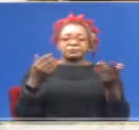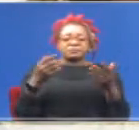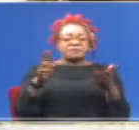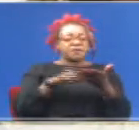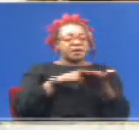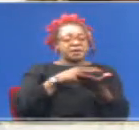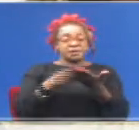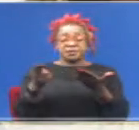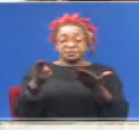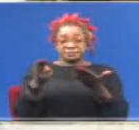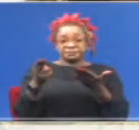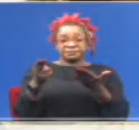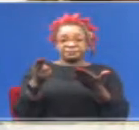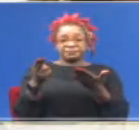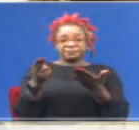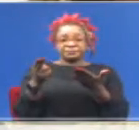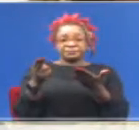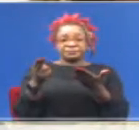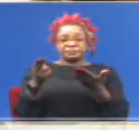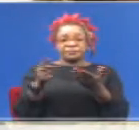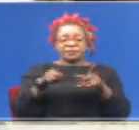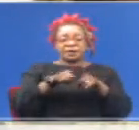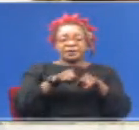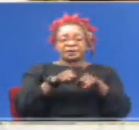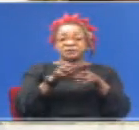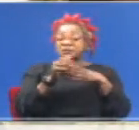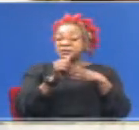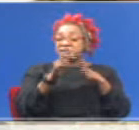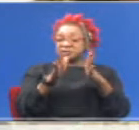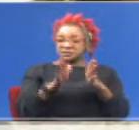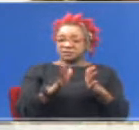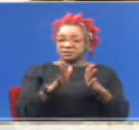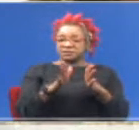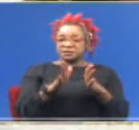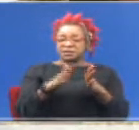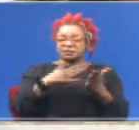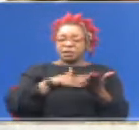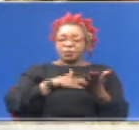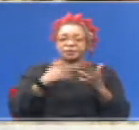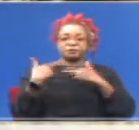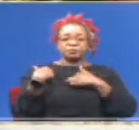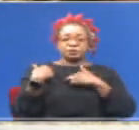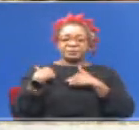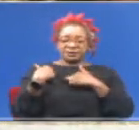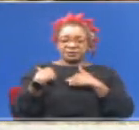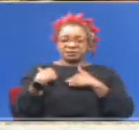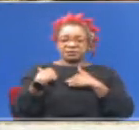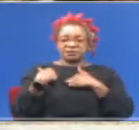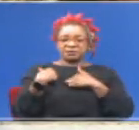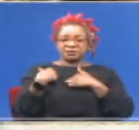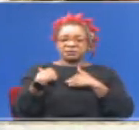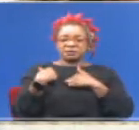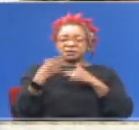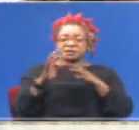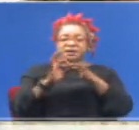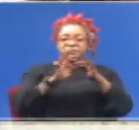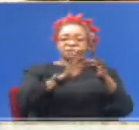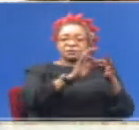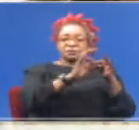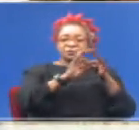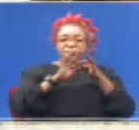states. As leaders, it is our responsibility in Azimio,